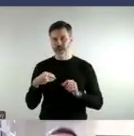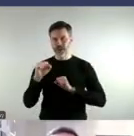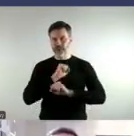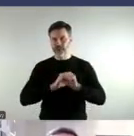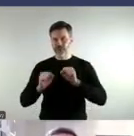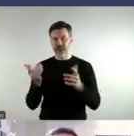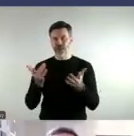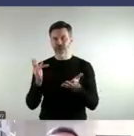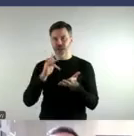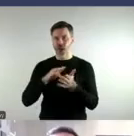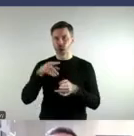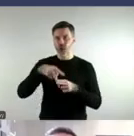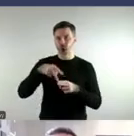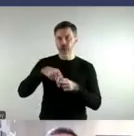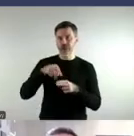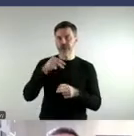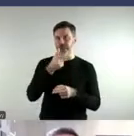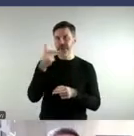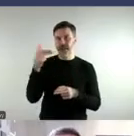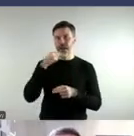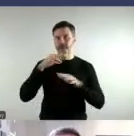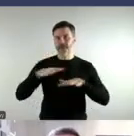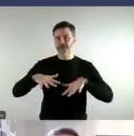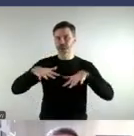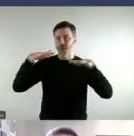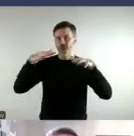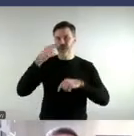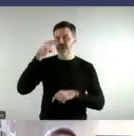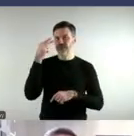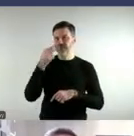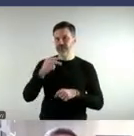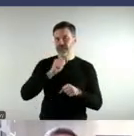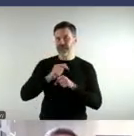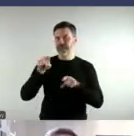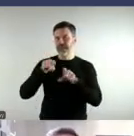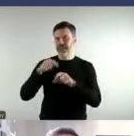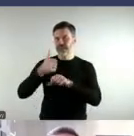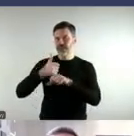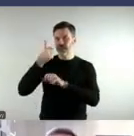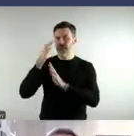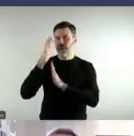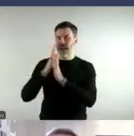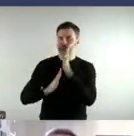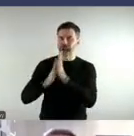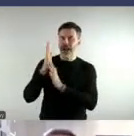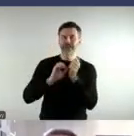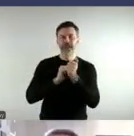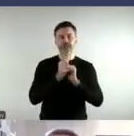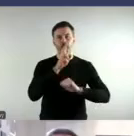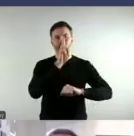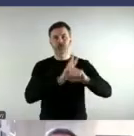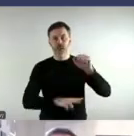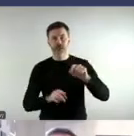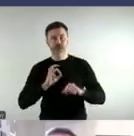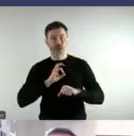Polish training in Konin with regard to the flooding dangers. Here we have representatives of the